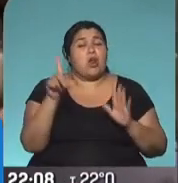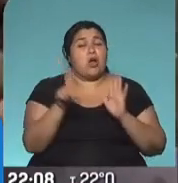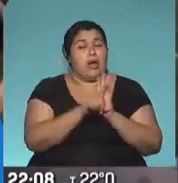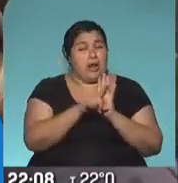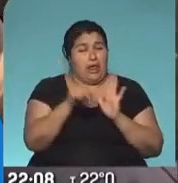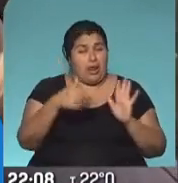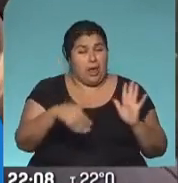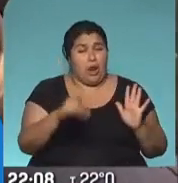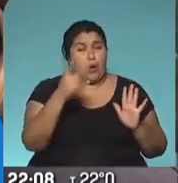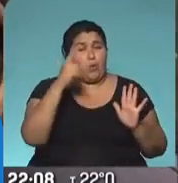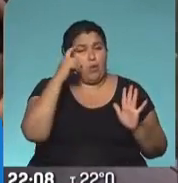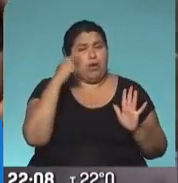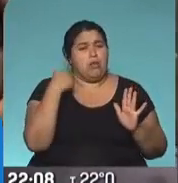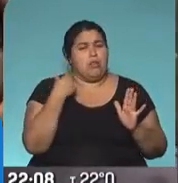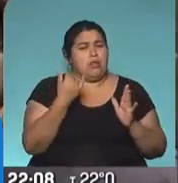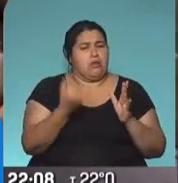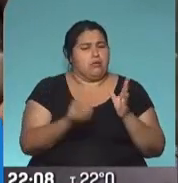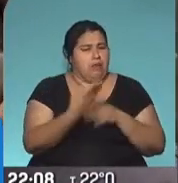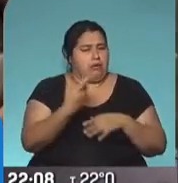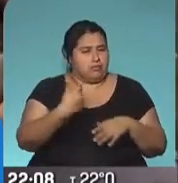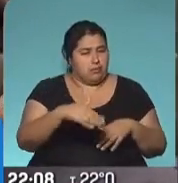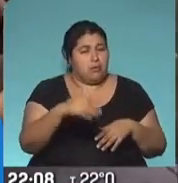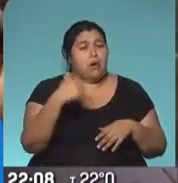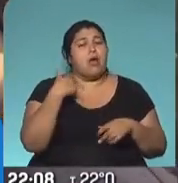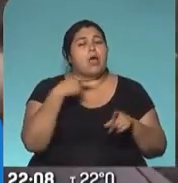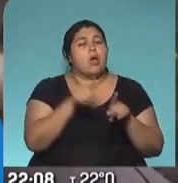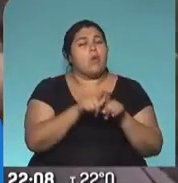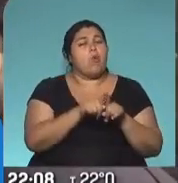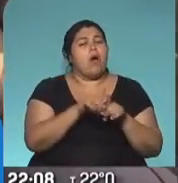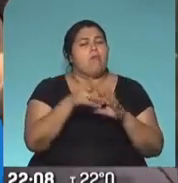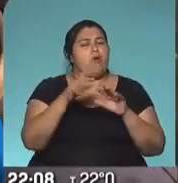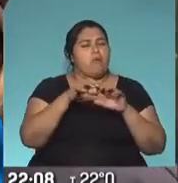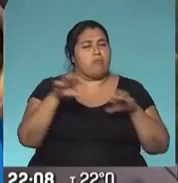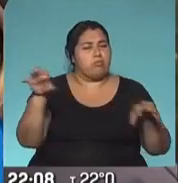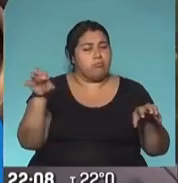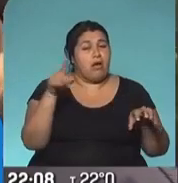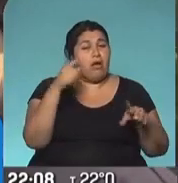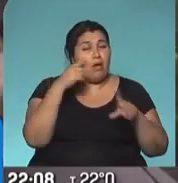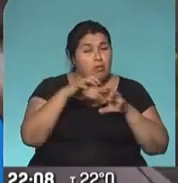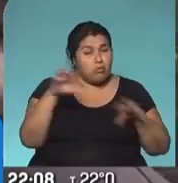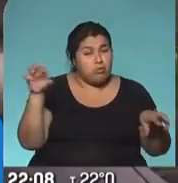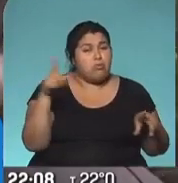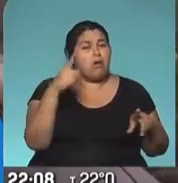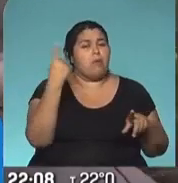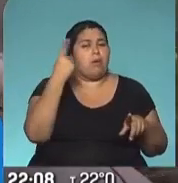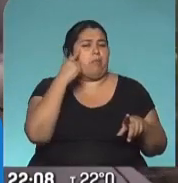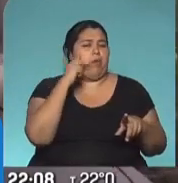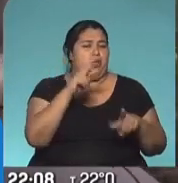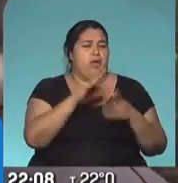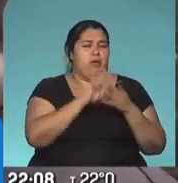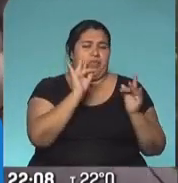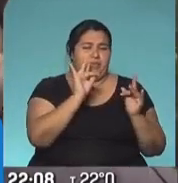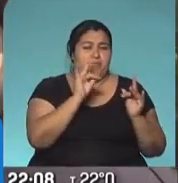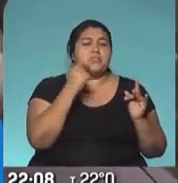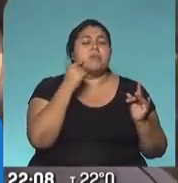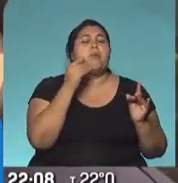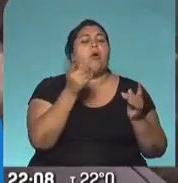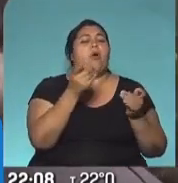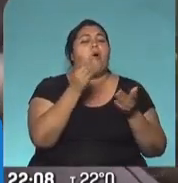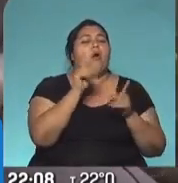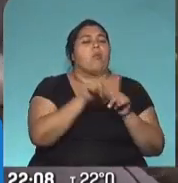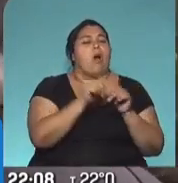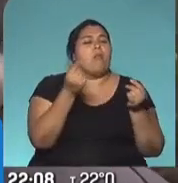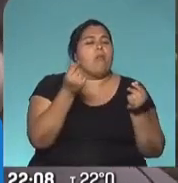quickly. So that's a bit like the first stage of a divorce. You go to your lawyer, you sign the divorce, but then the difficult stuff happens. You have to divide up the money, you have to work out where